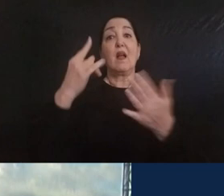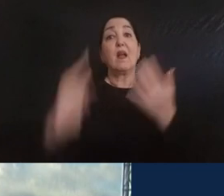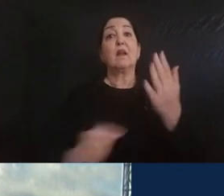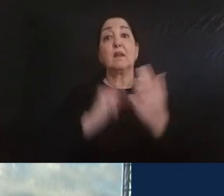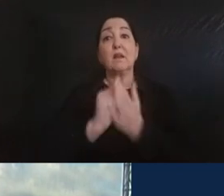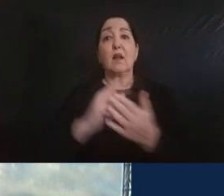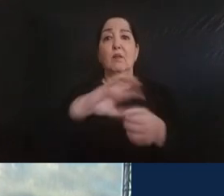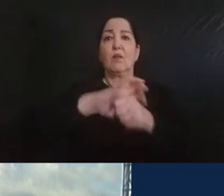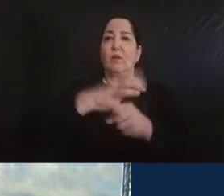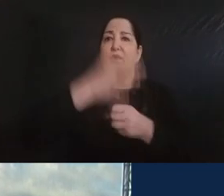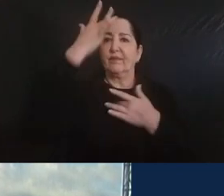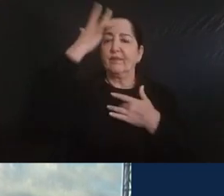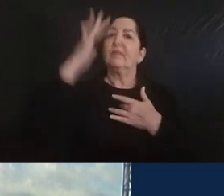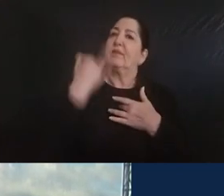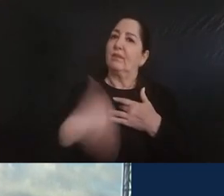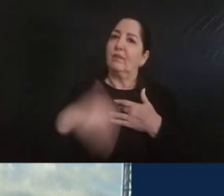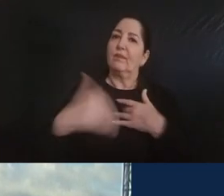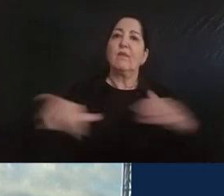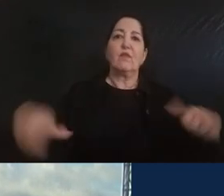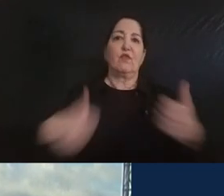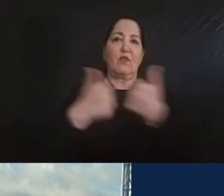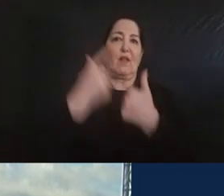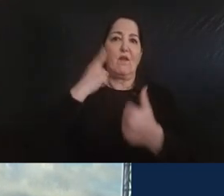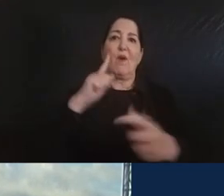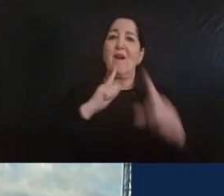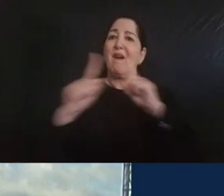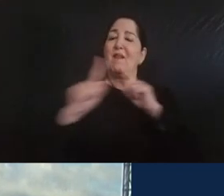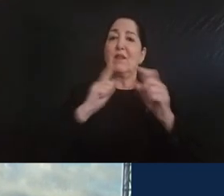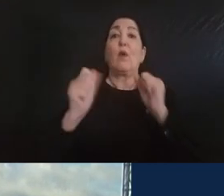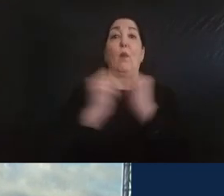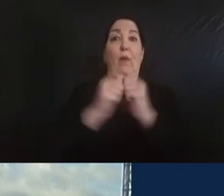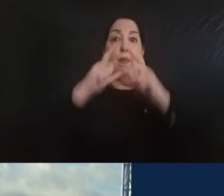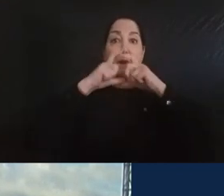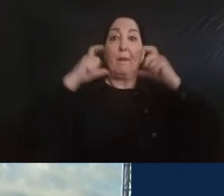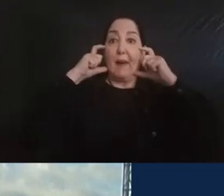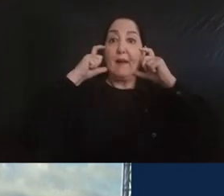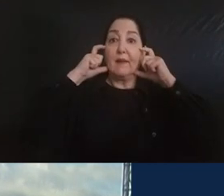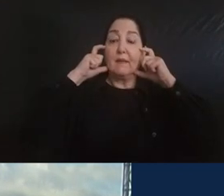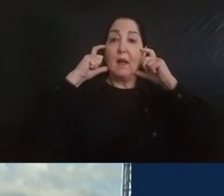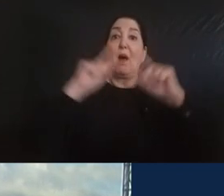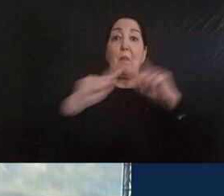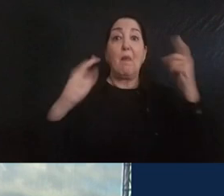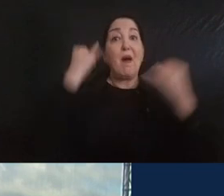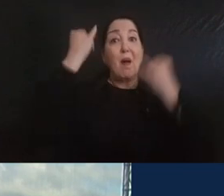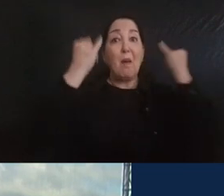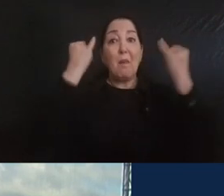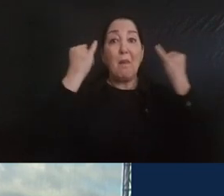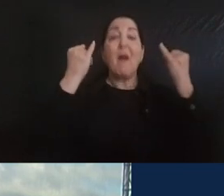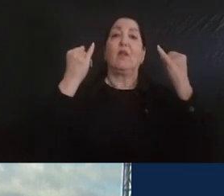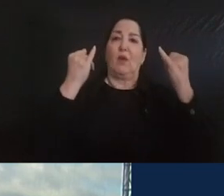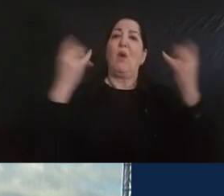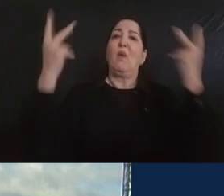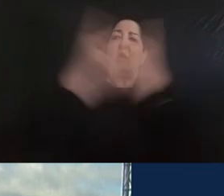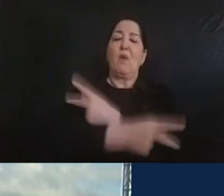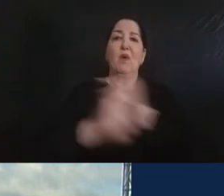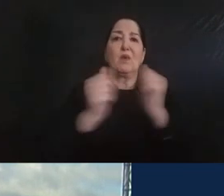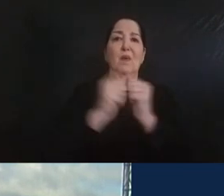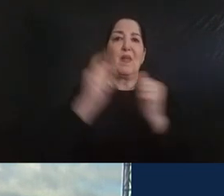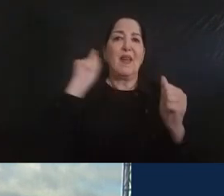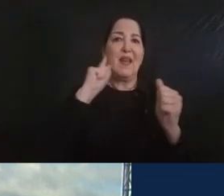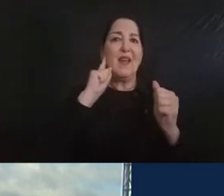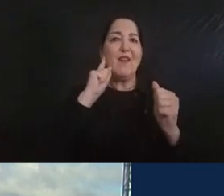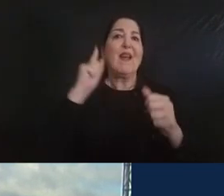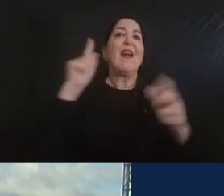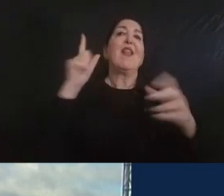In this COVID era, it's challenging enough to have a conversation with a mask on. But imagine the circumstance when you're